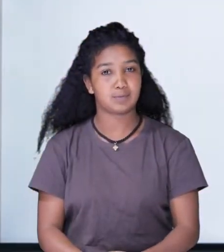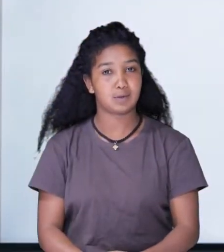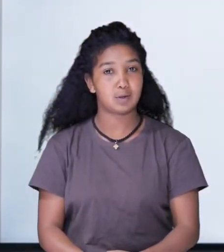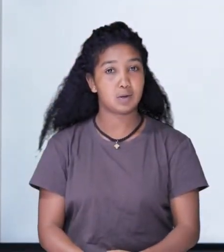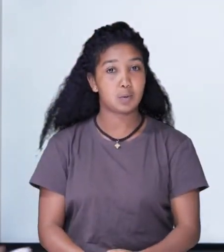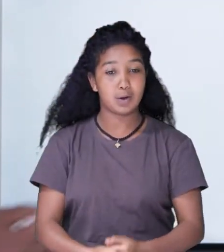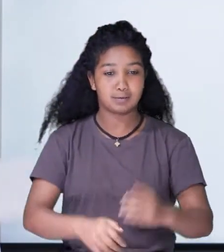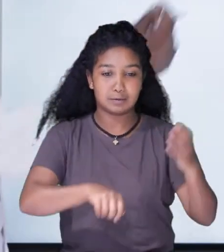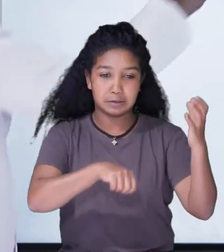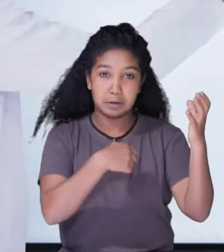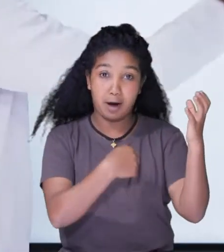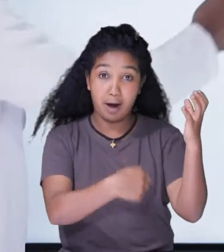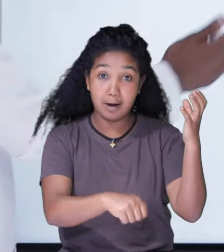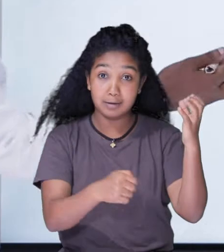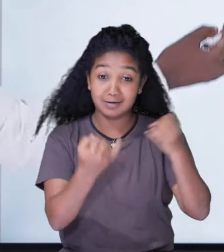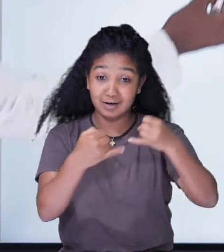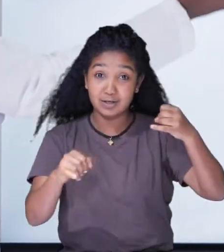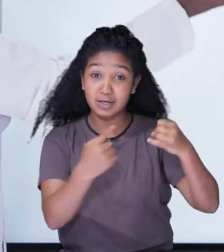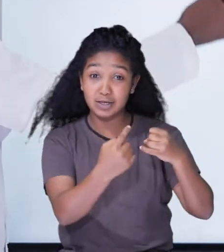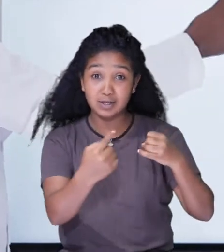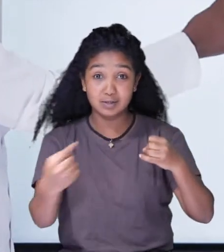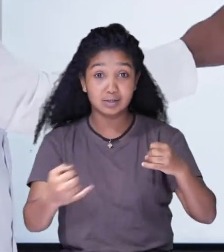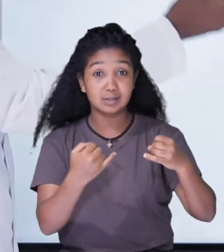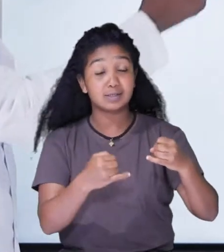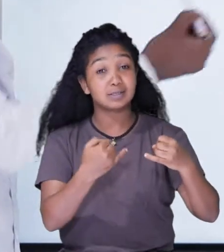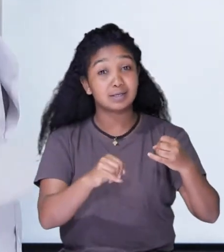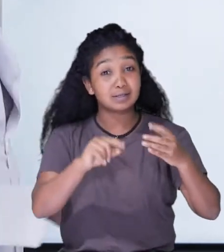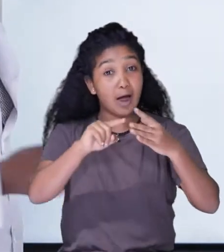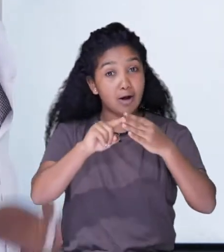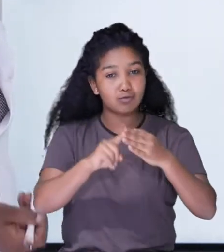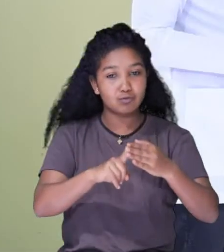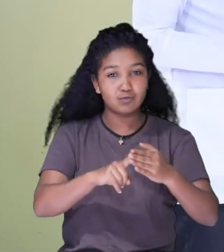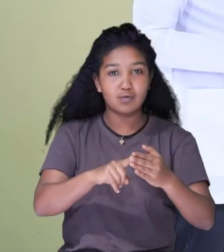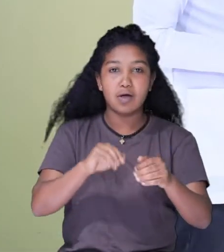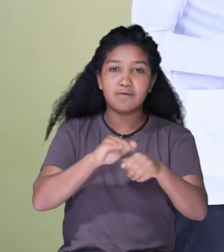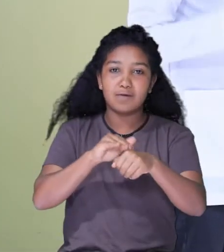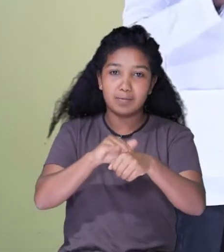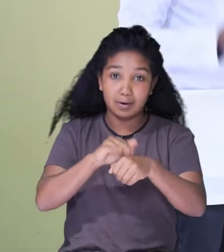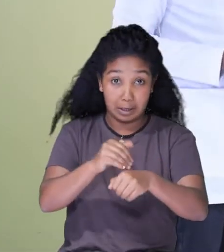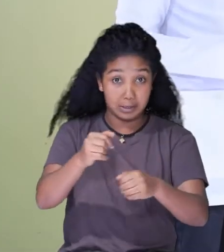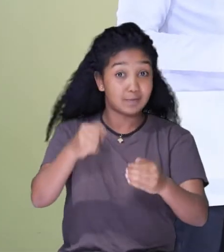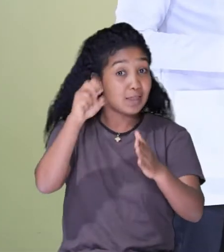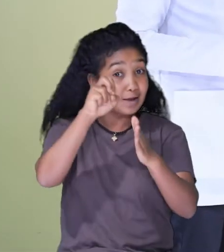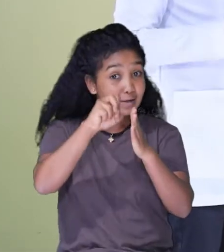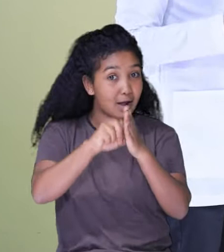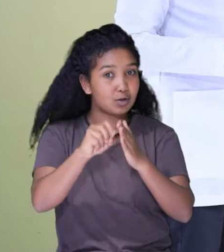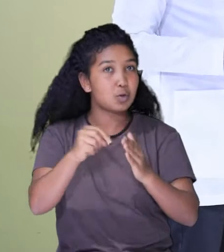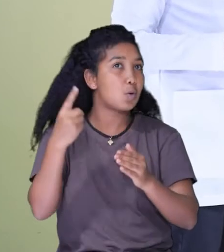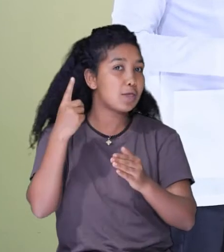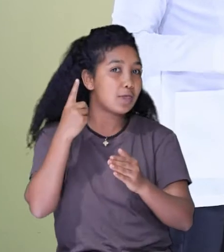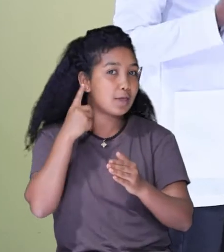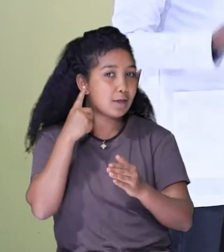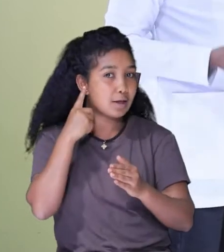When you strike the strings, each string starts to vibrate. As a result, you